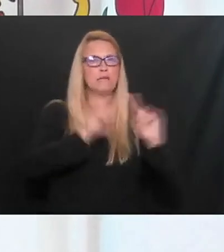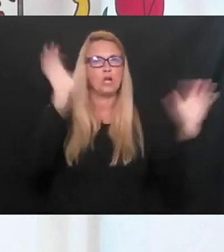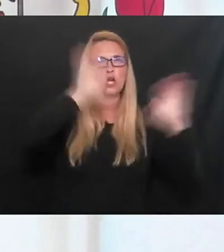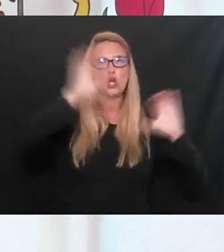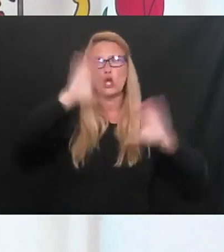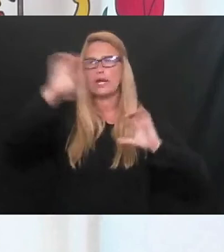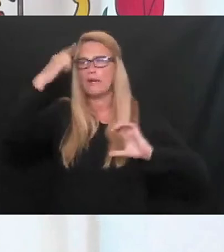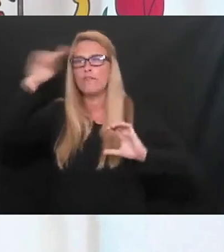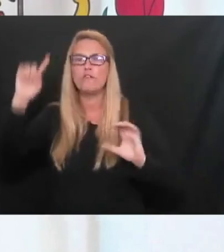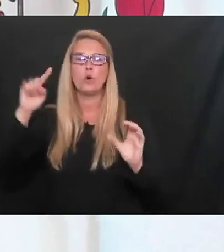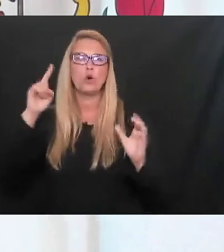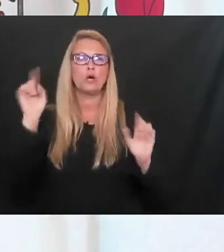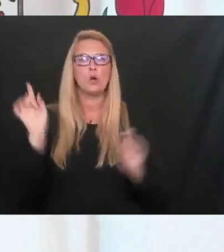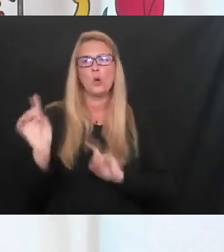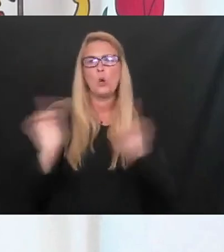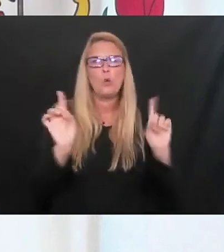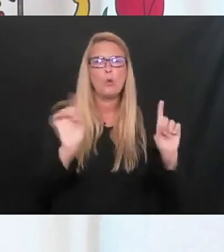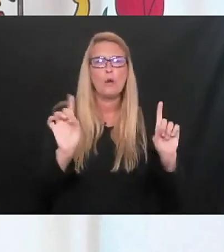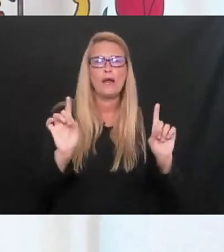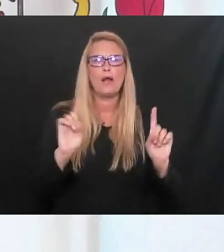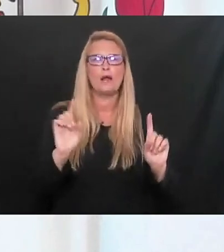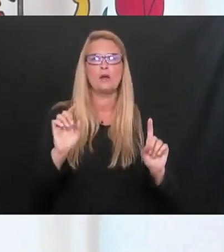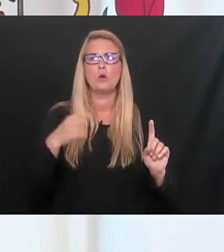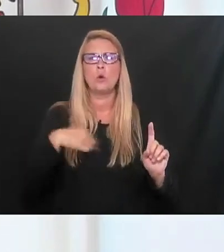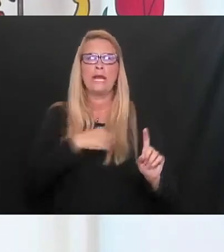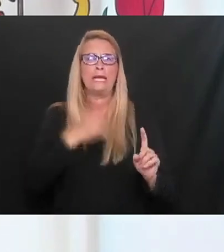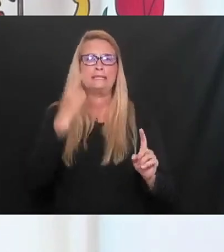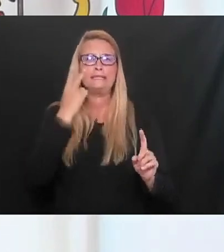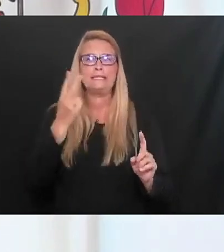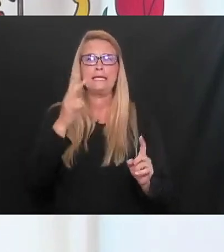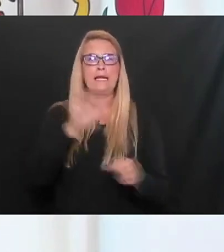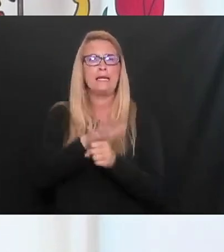looking for, for where, people have stock that,